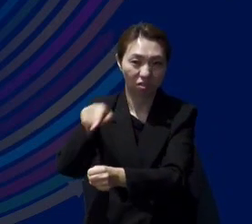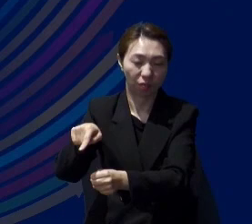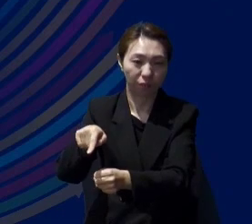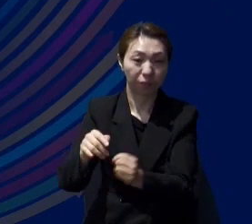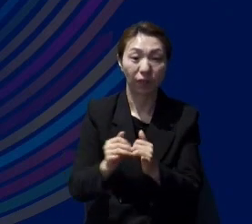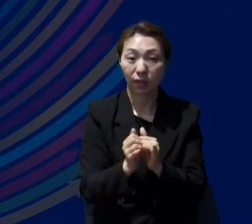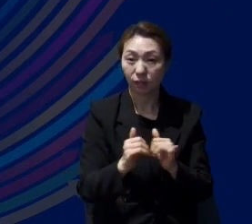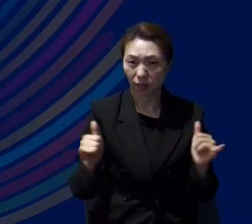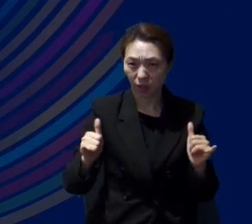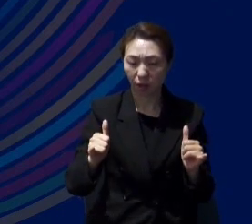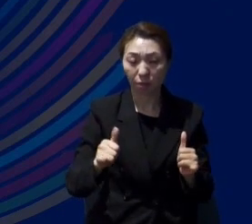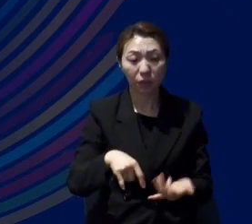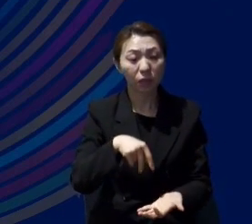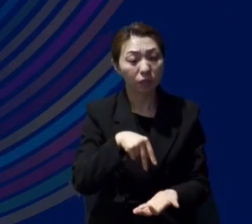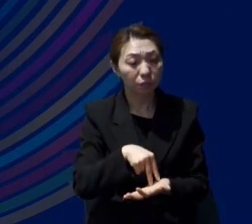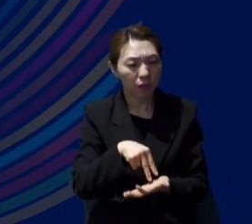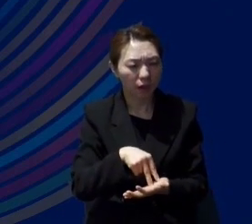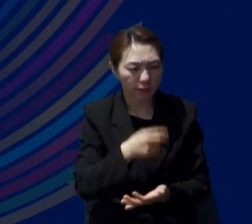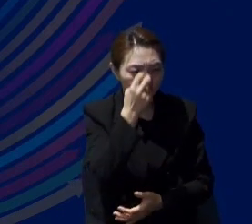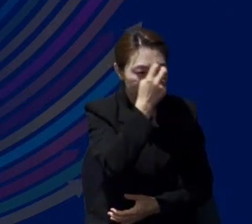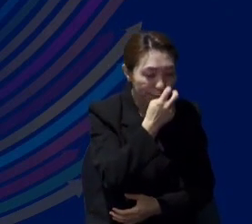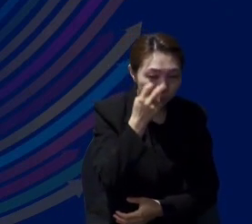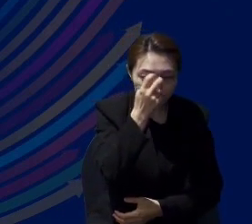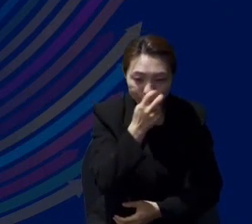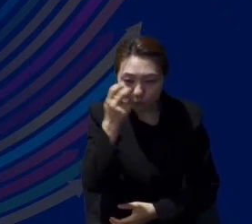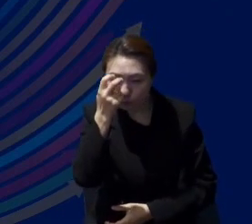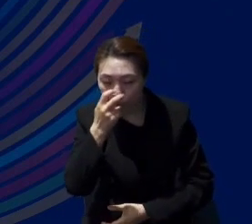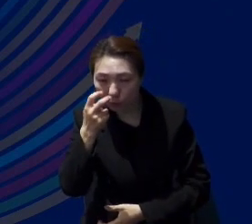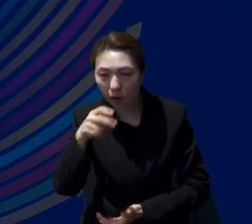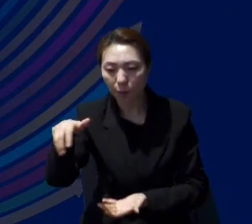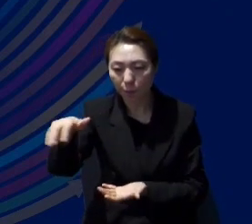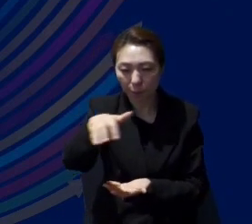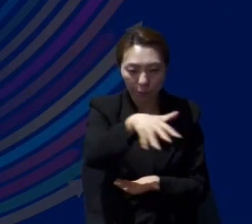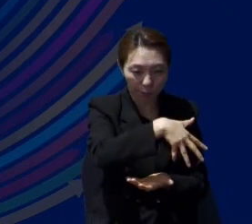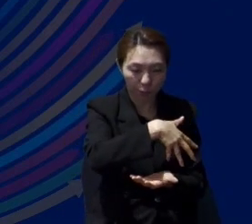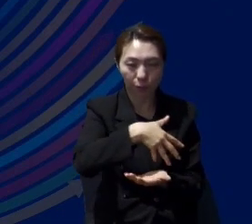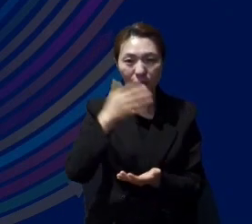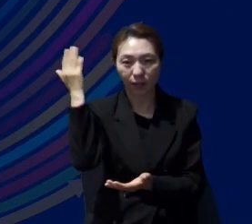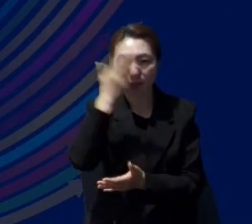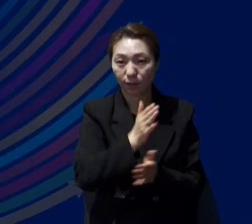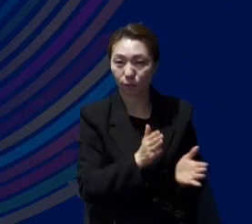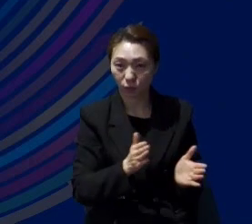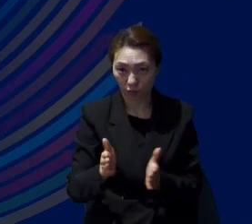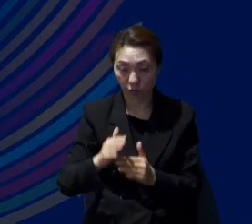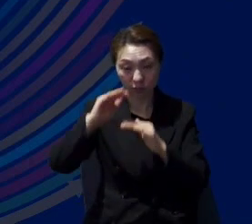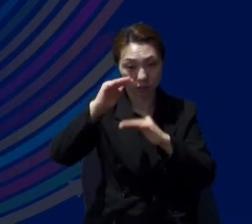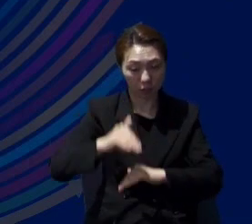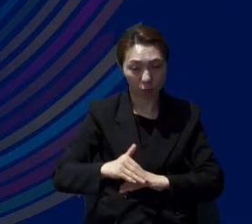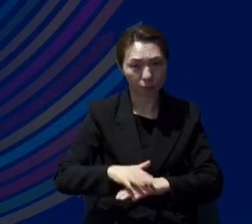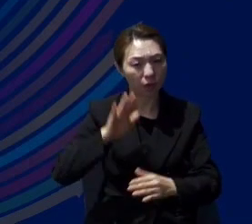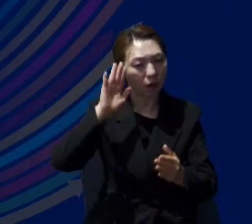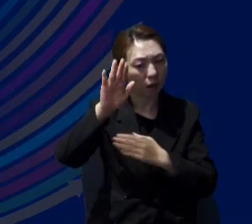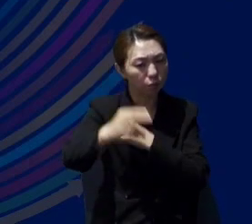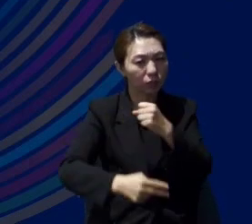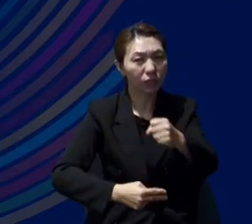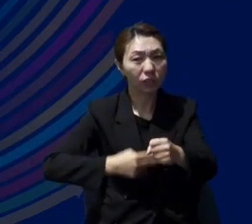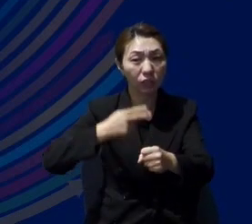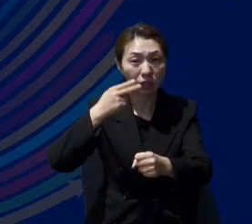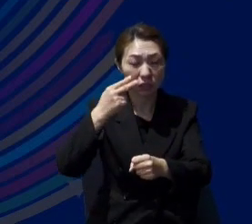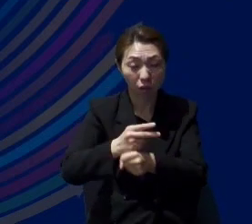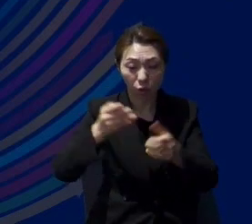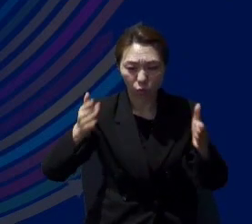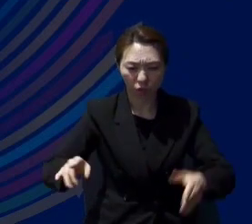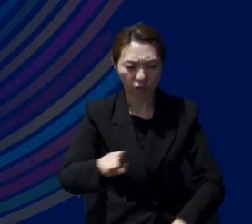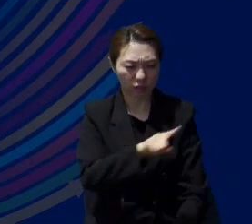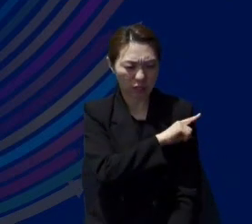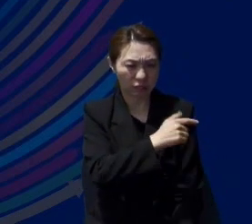people worry most about is misinformation and disinformation. And you know that WHO even called